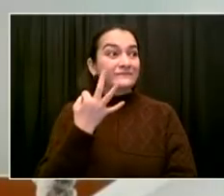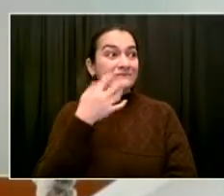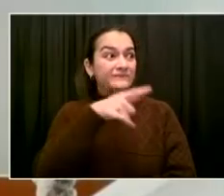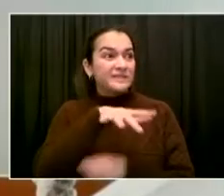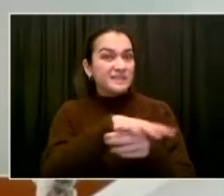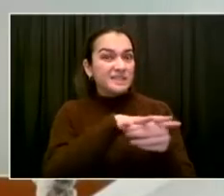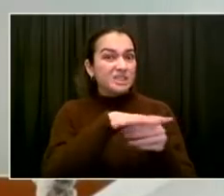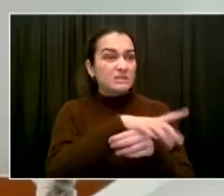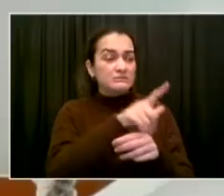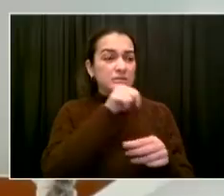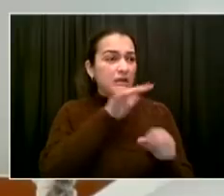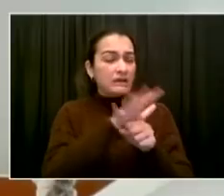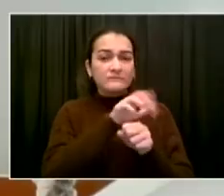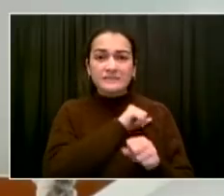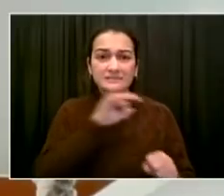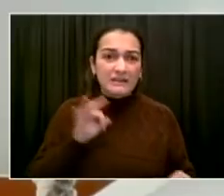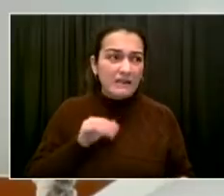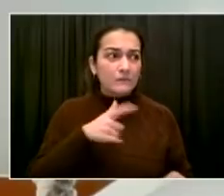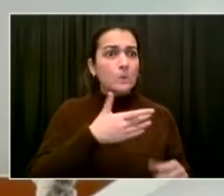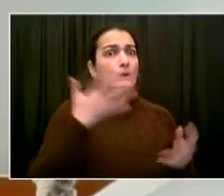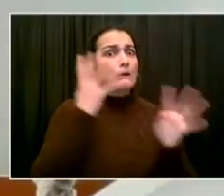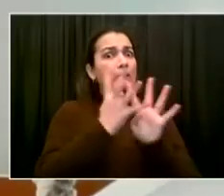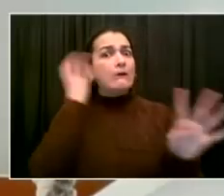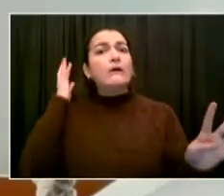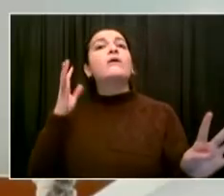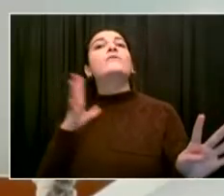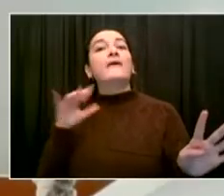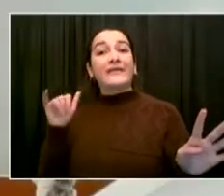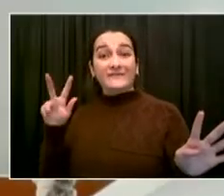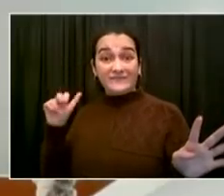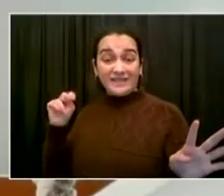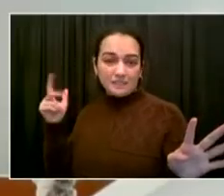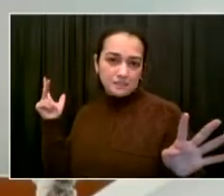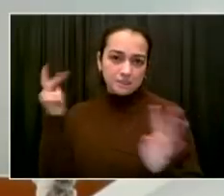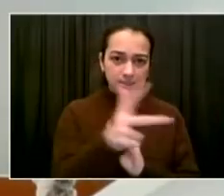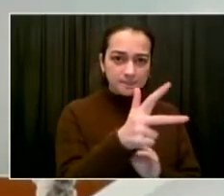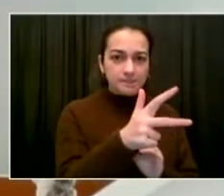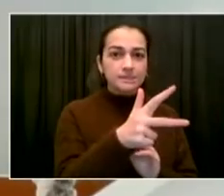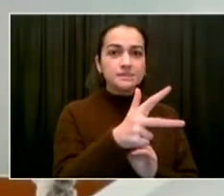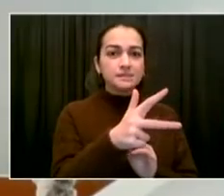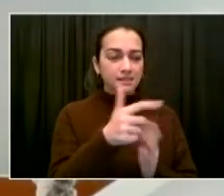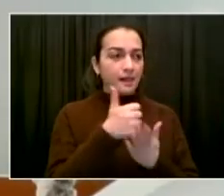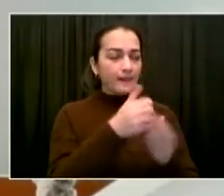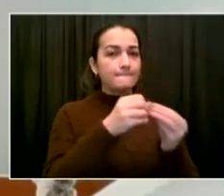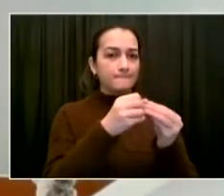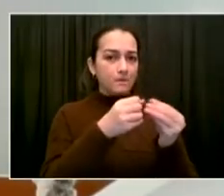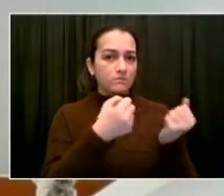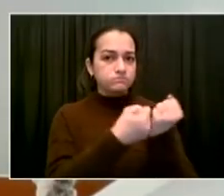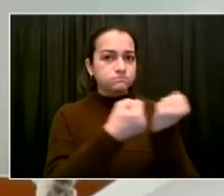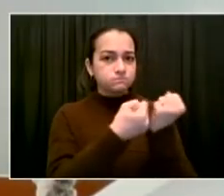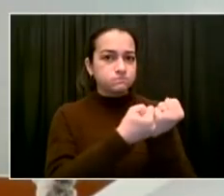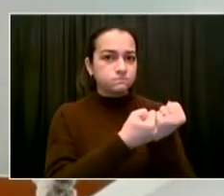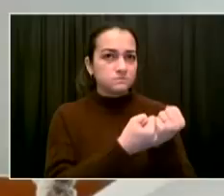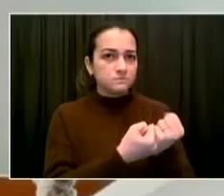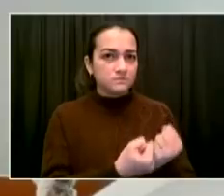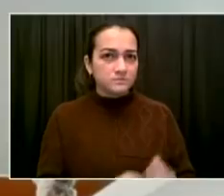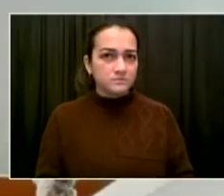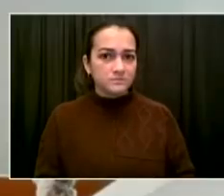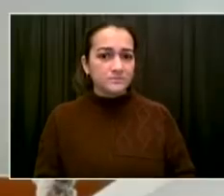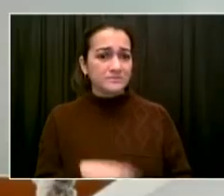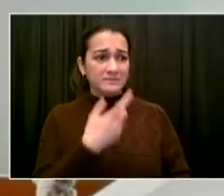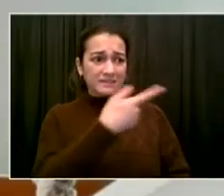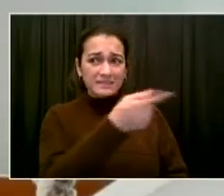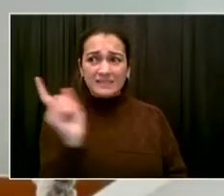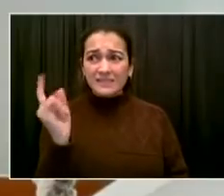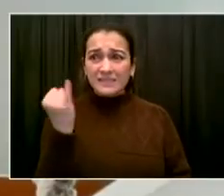doing that. But as the mayor said, keep the feedback coming. We are here to get it right for New Yorkers. We're testing at higher levels than we have ever in the past,